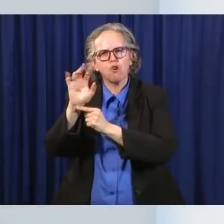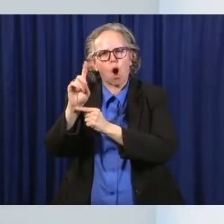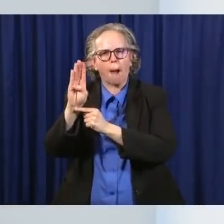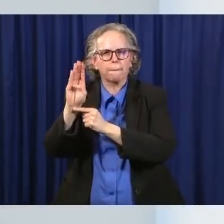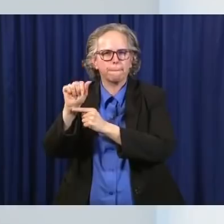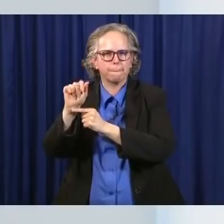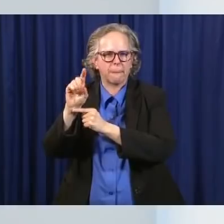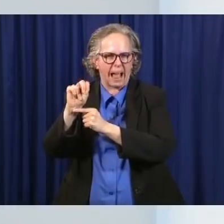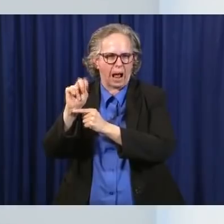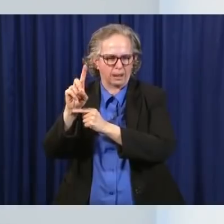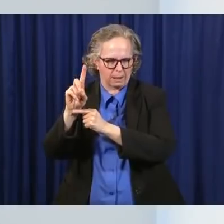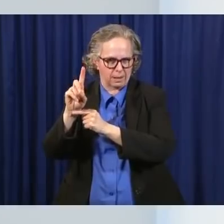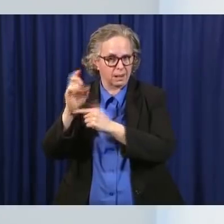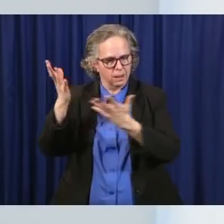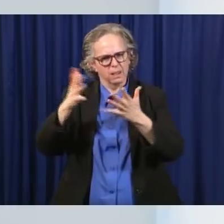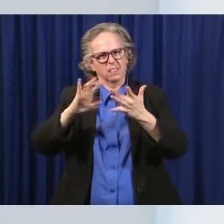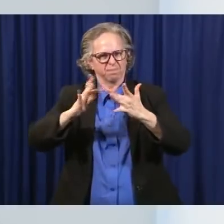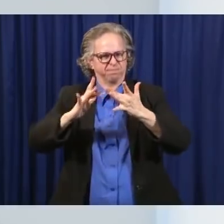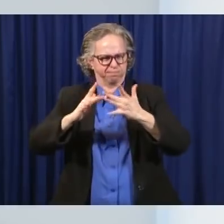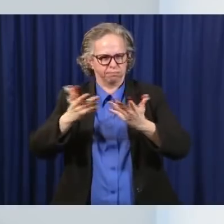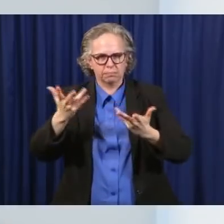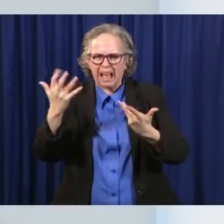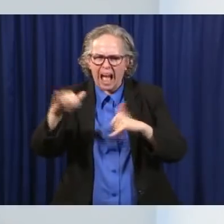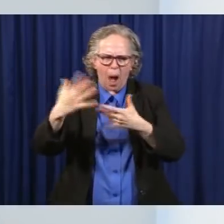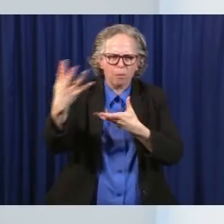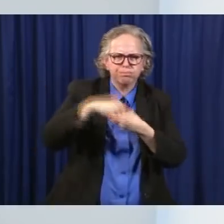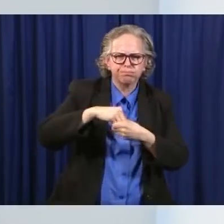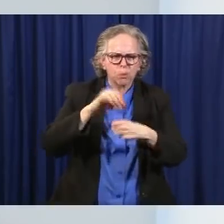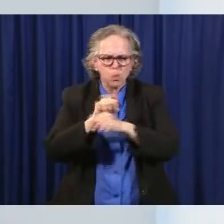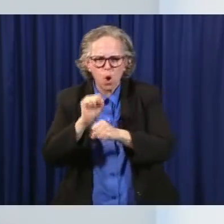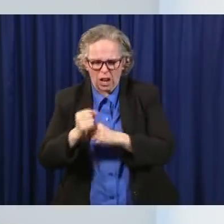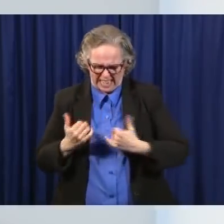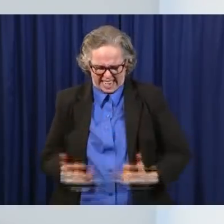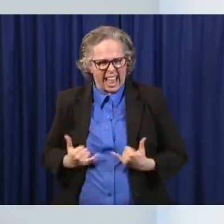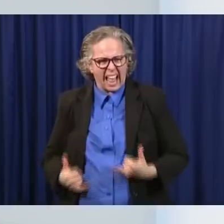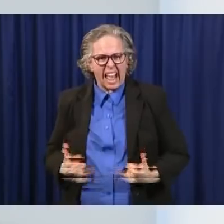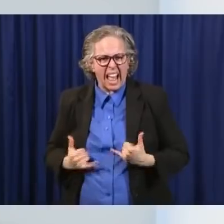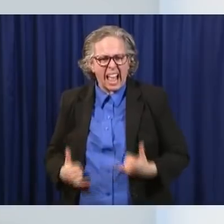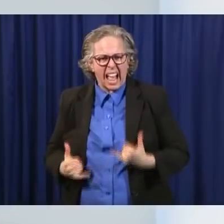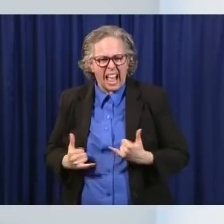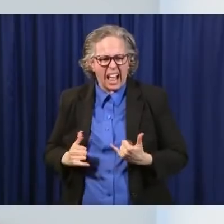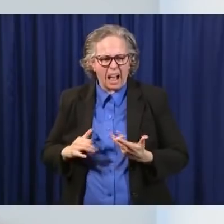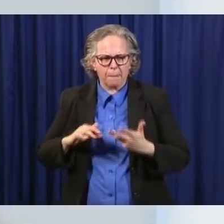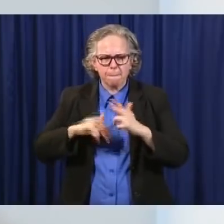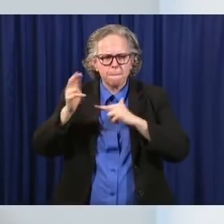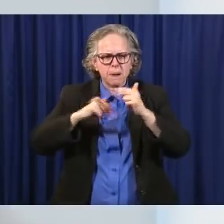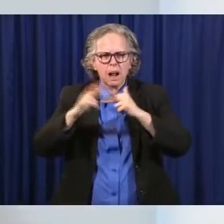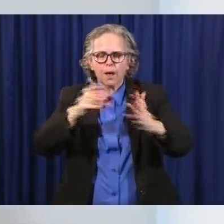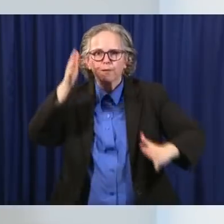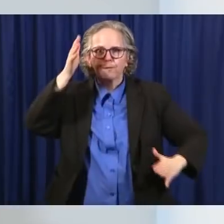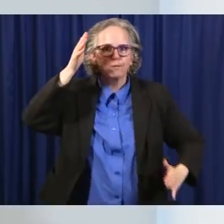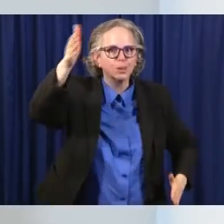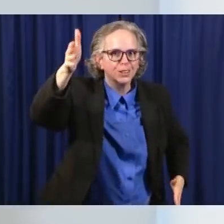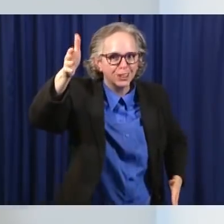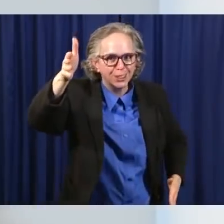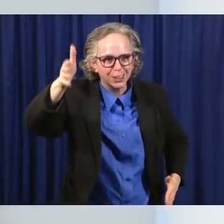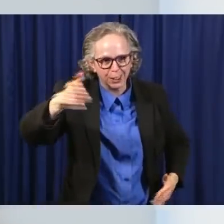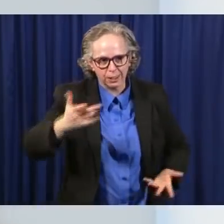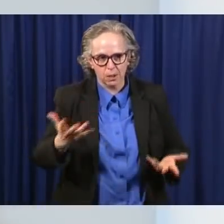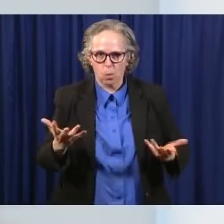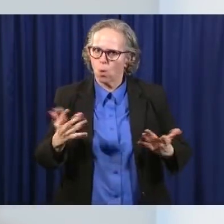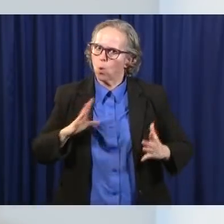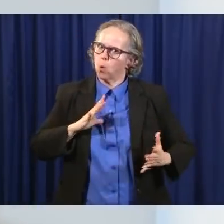are things that we're working on right now to build that winning future for us in Ohio. And it's